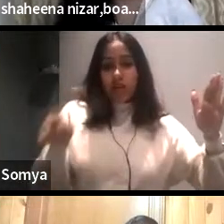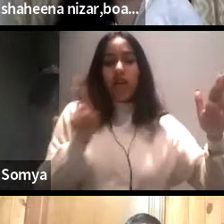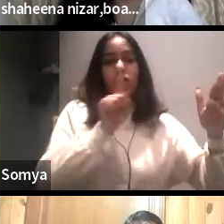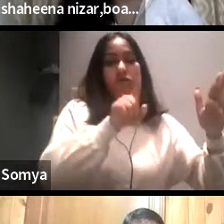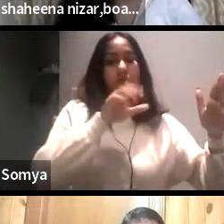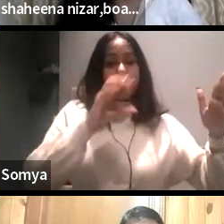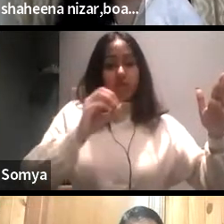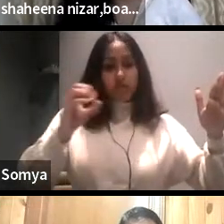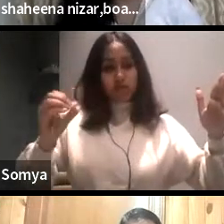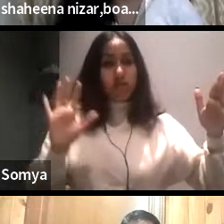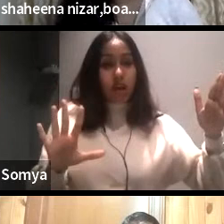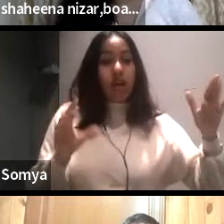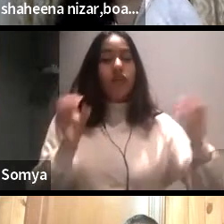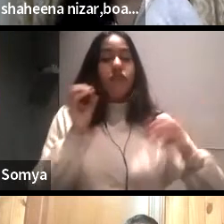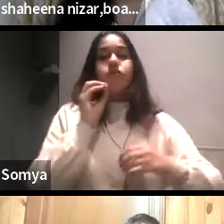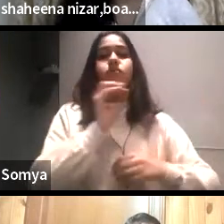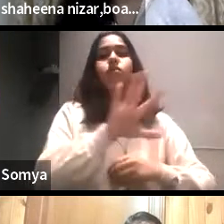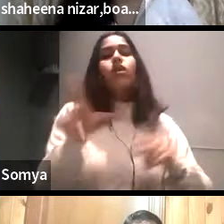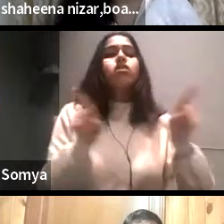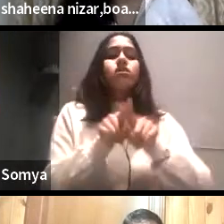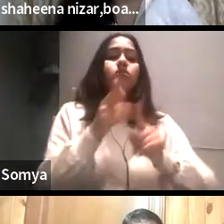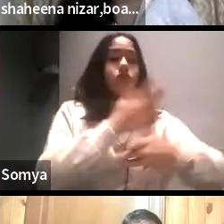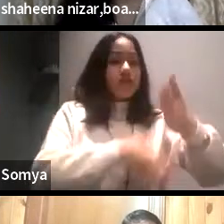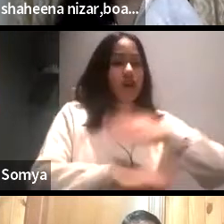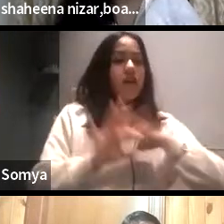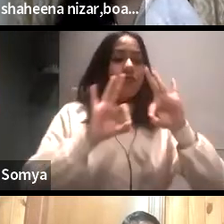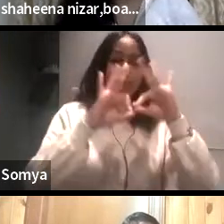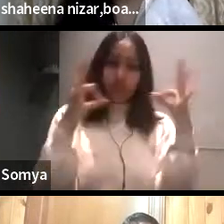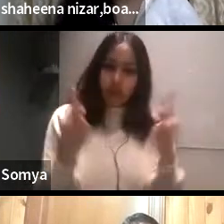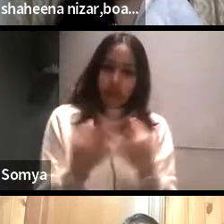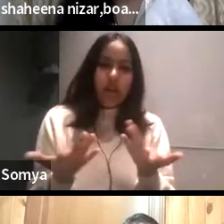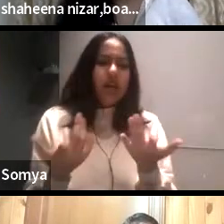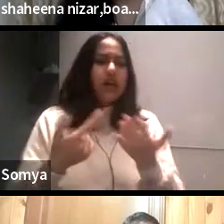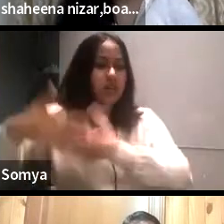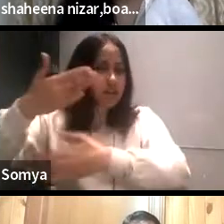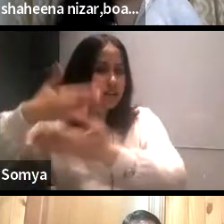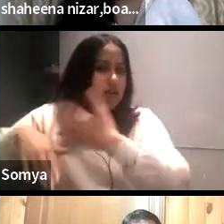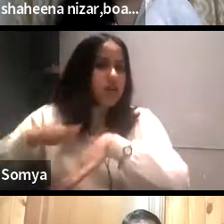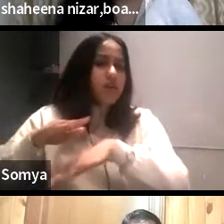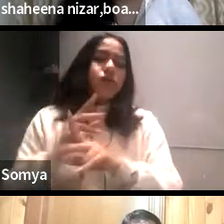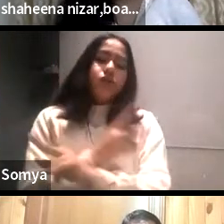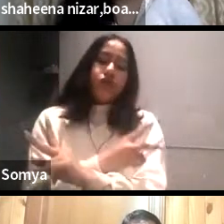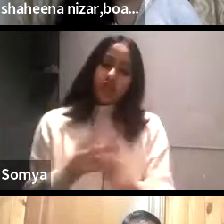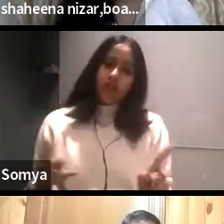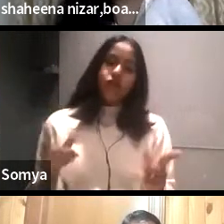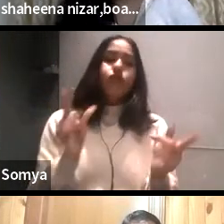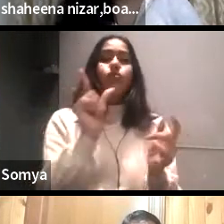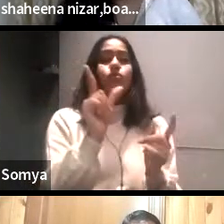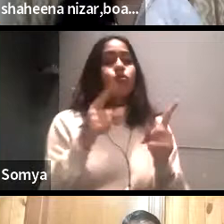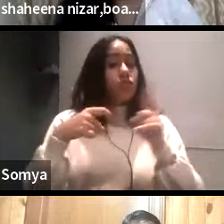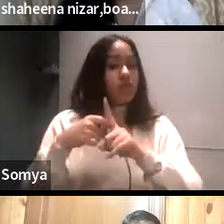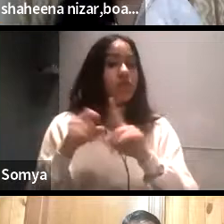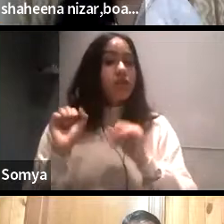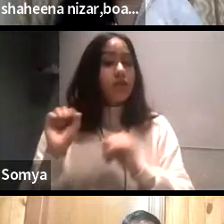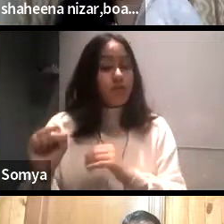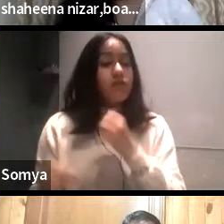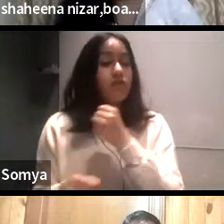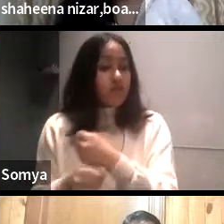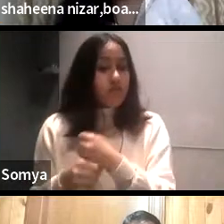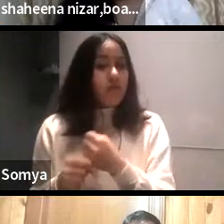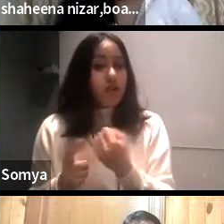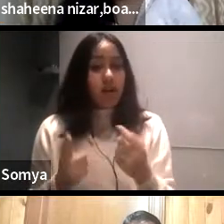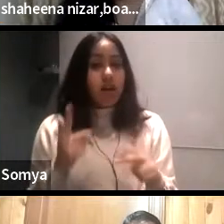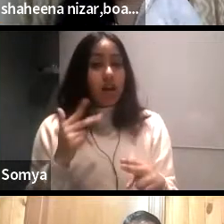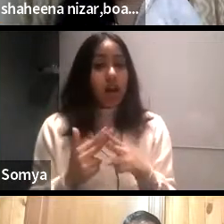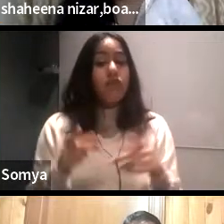inform this strategy, including disabled people, their families, carers. Now, UK and Welsh Scottish government, and even the